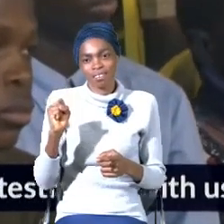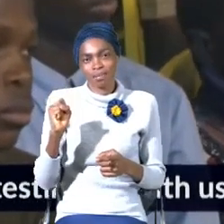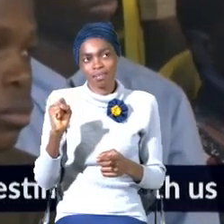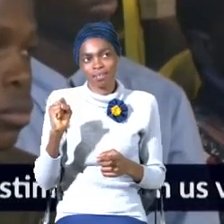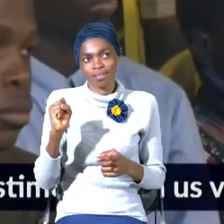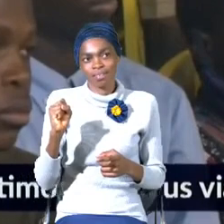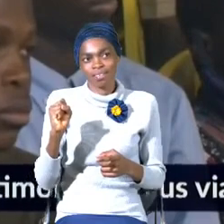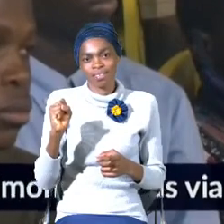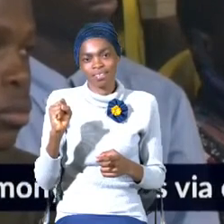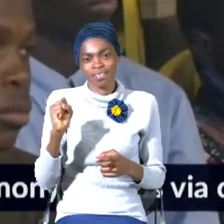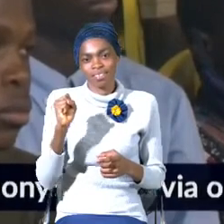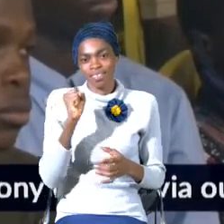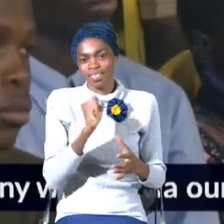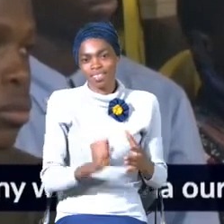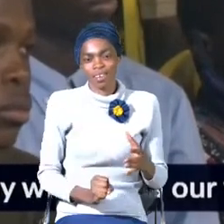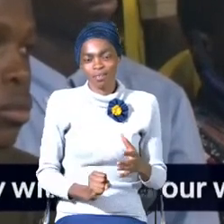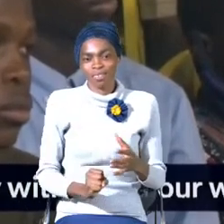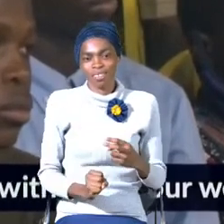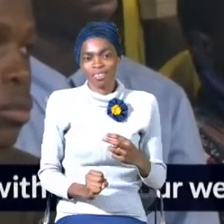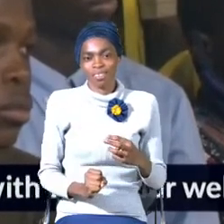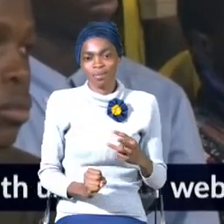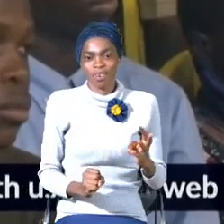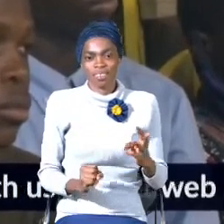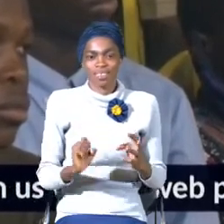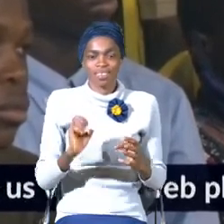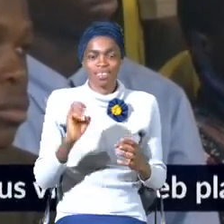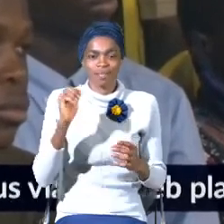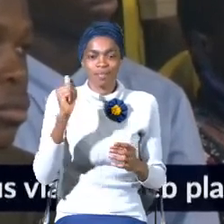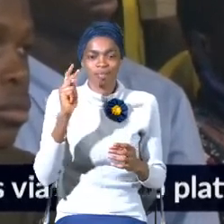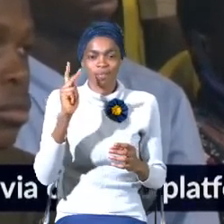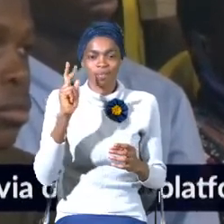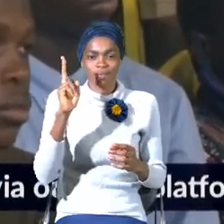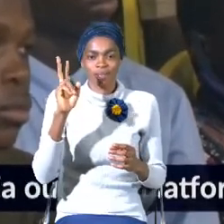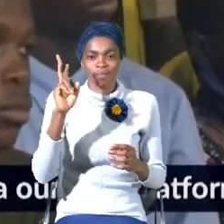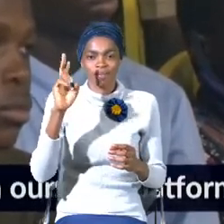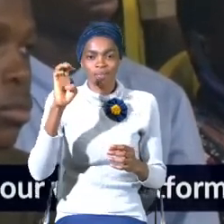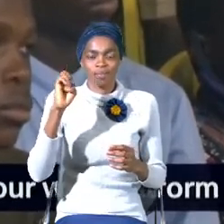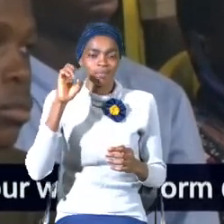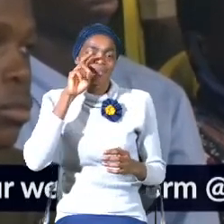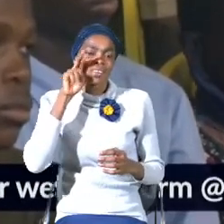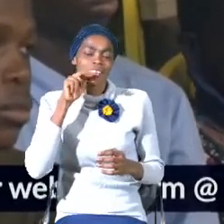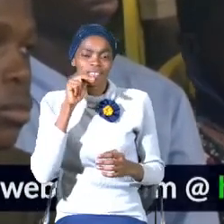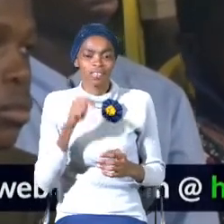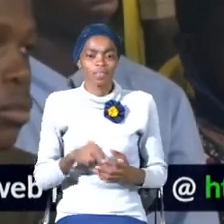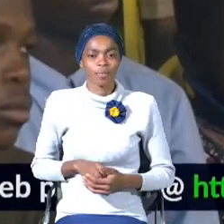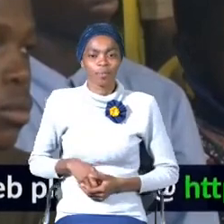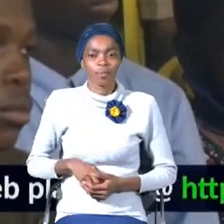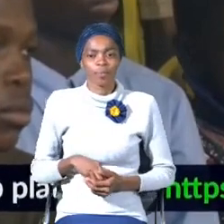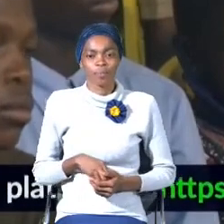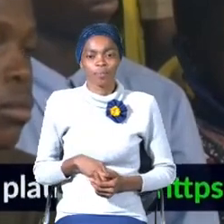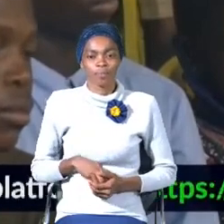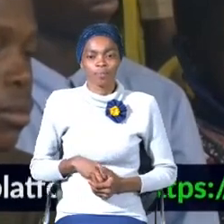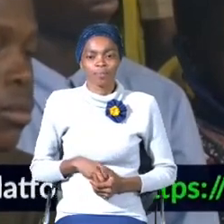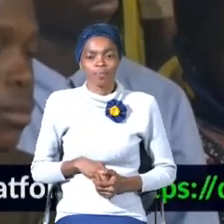Nigeria, Akure, Southwest Nigeria, Akure